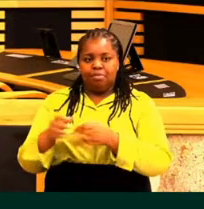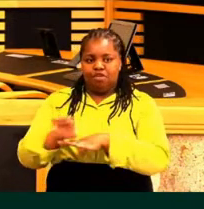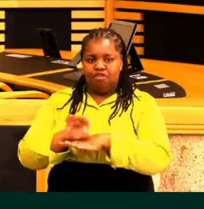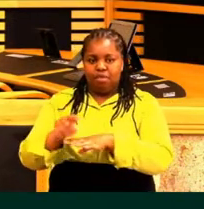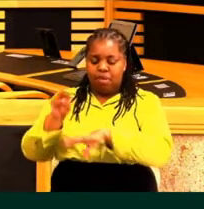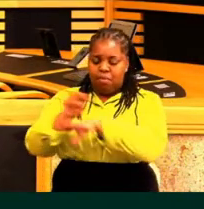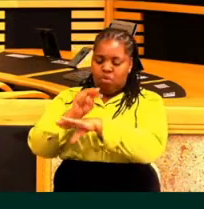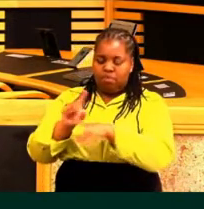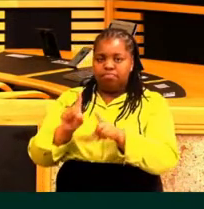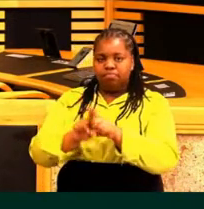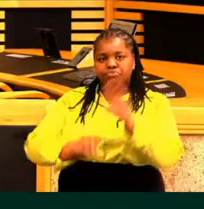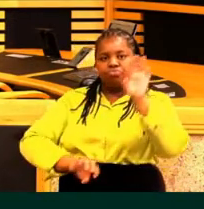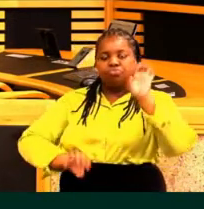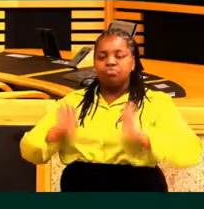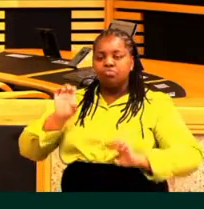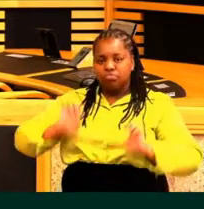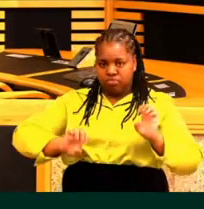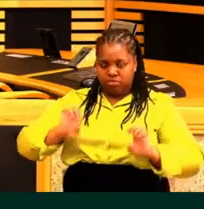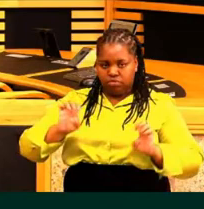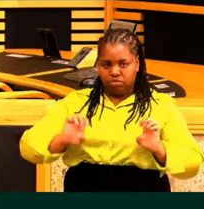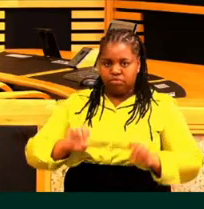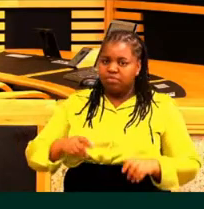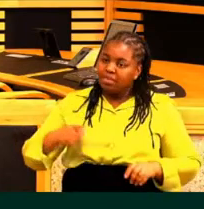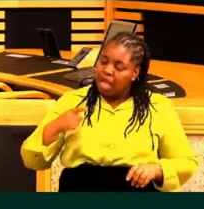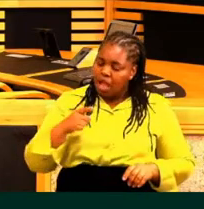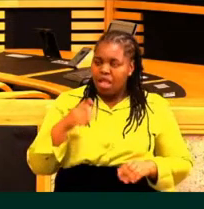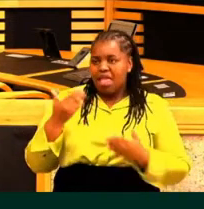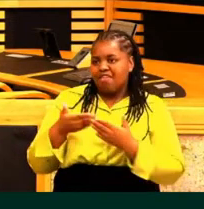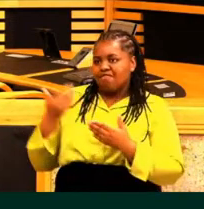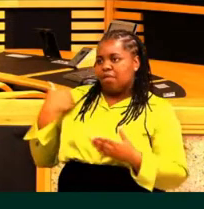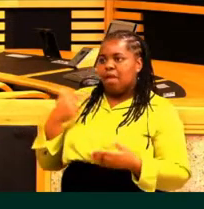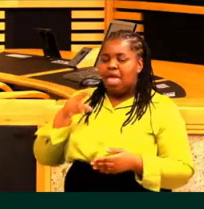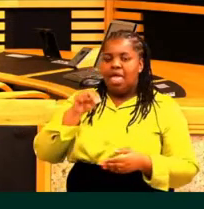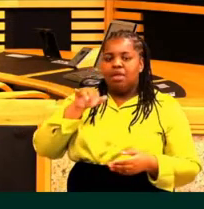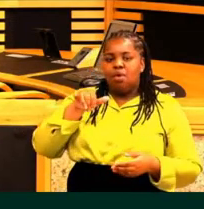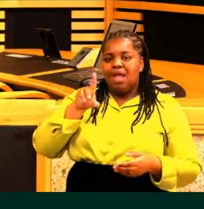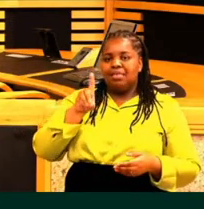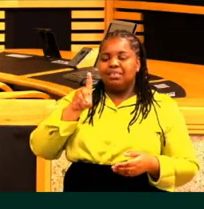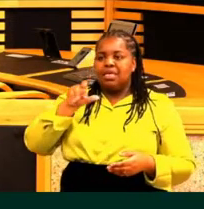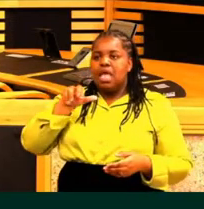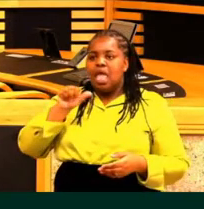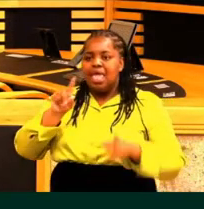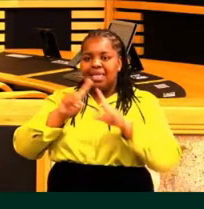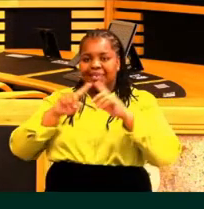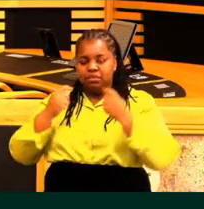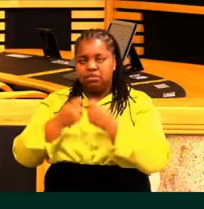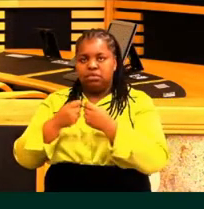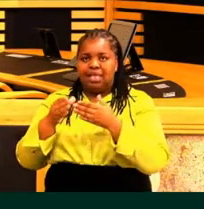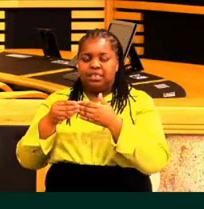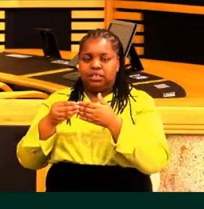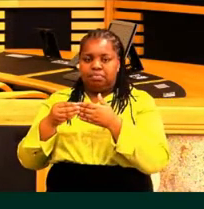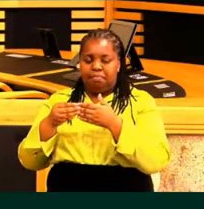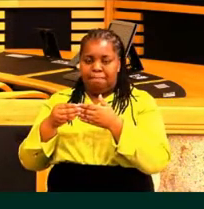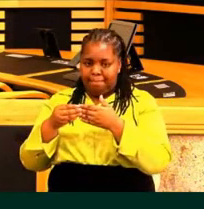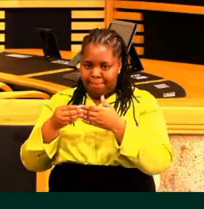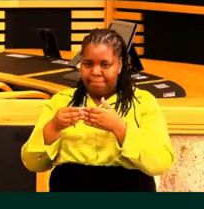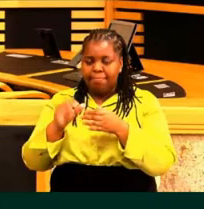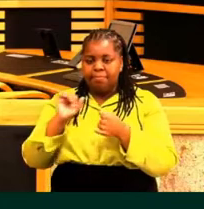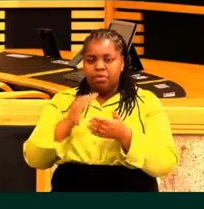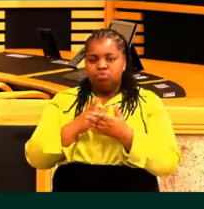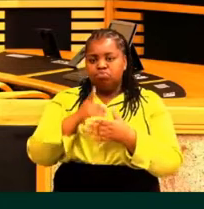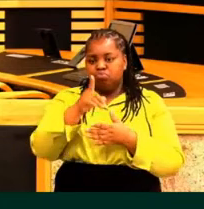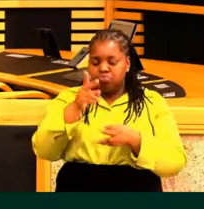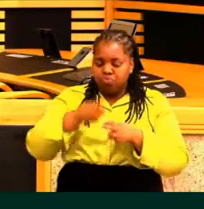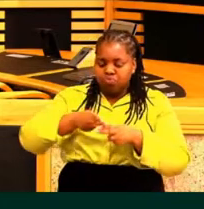monitoring and evaluation he is a former nyda build review task team member tasked to refine